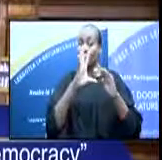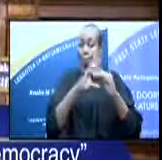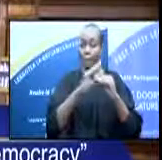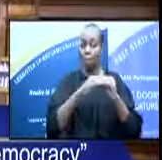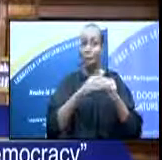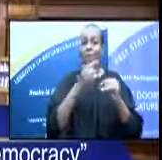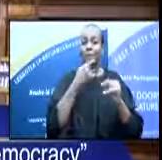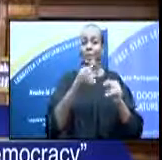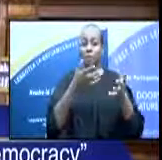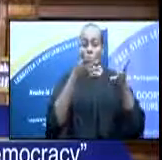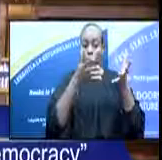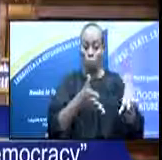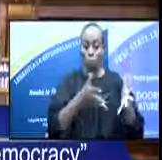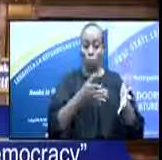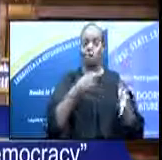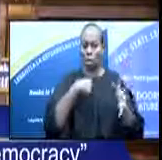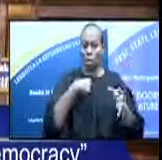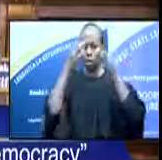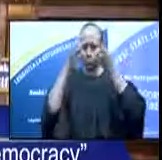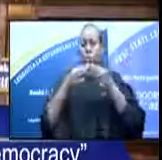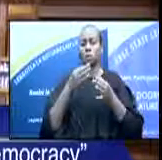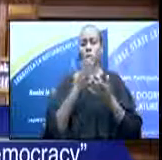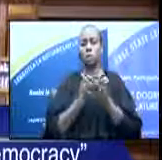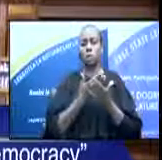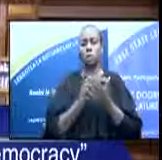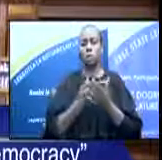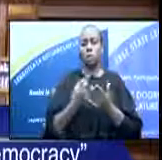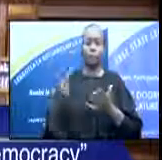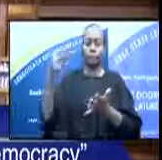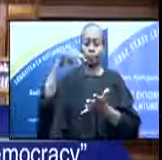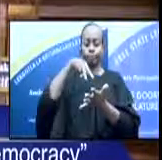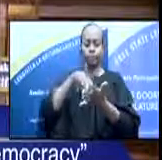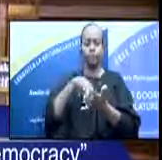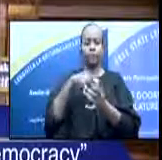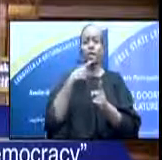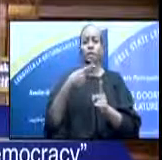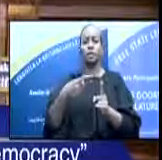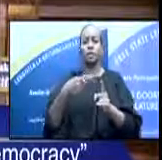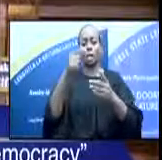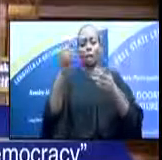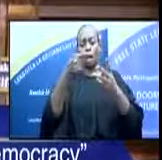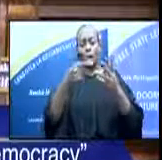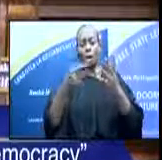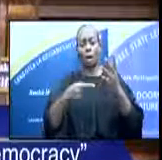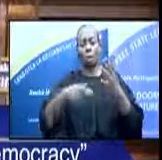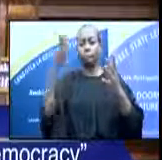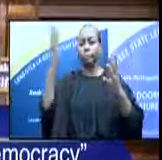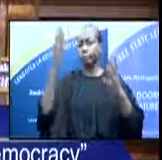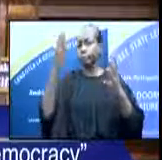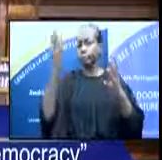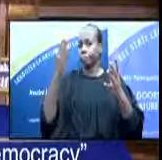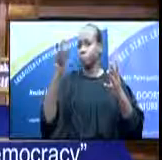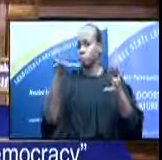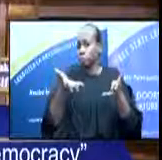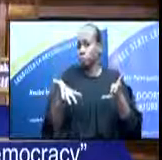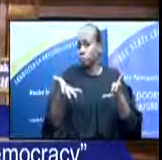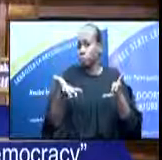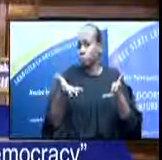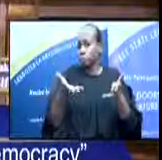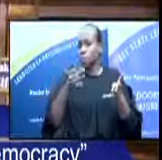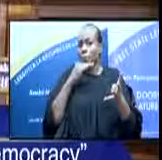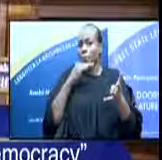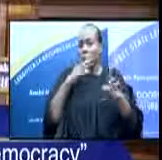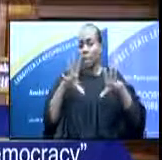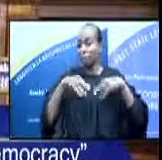that said this, so that I can rule in that. Standing up there and say all these things that you are saying is